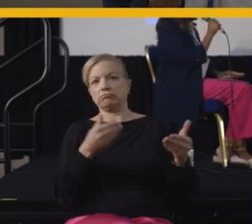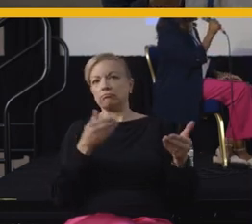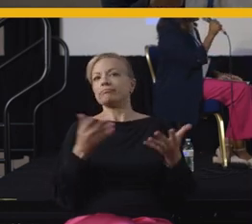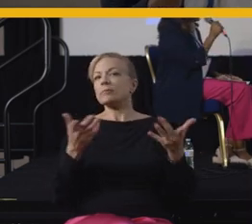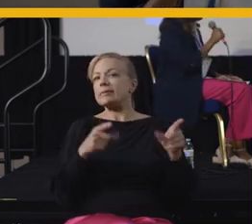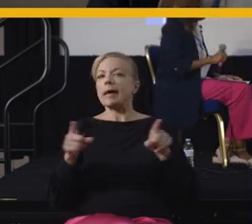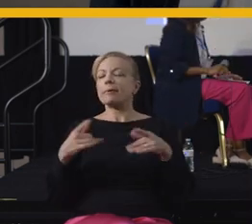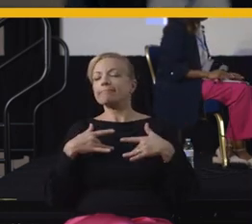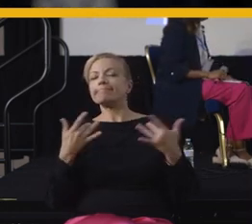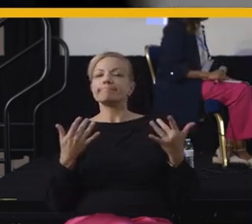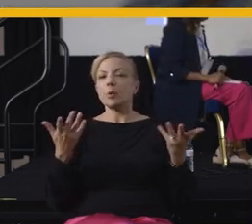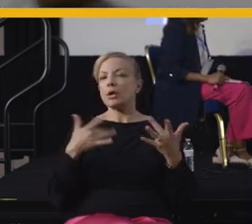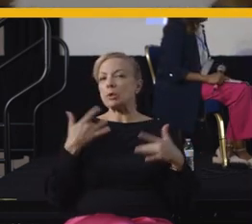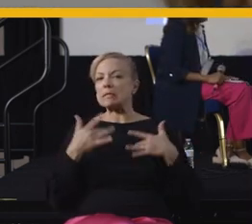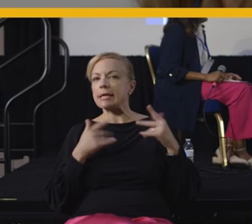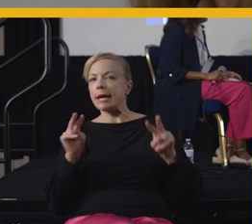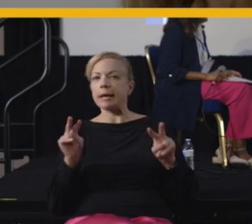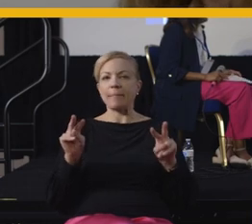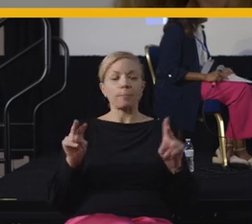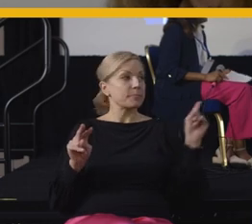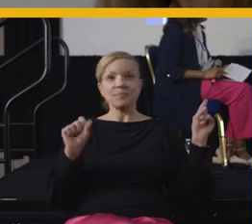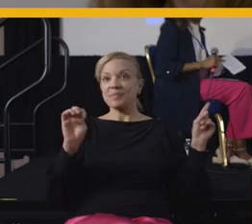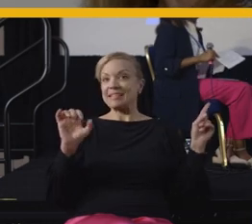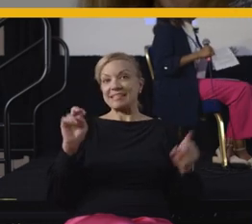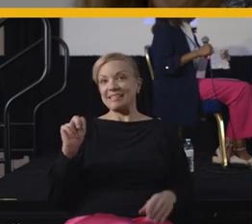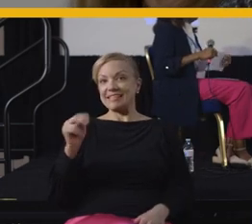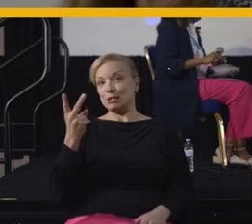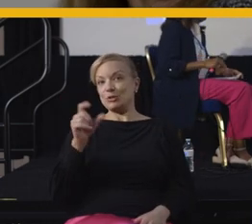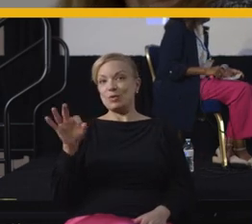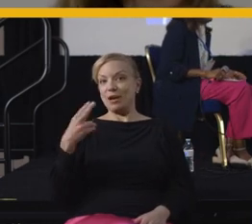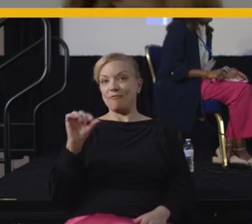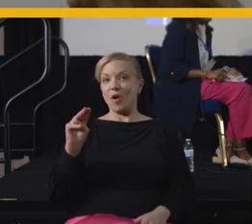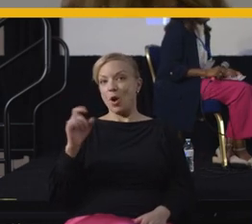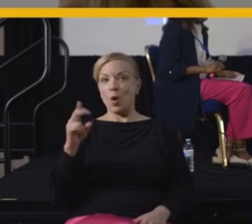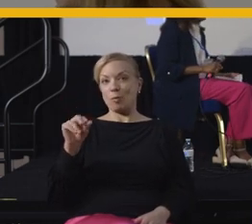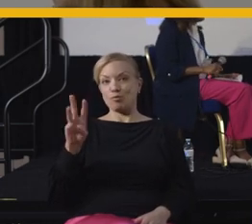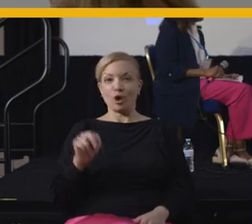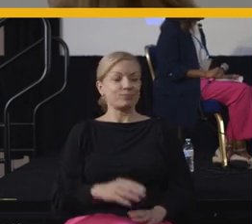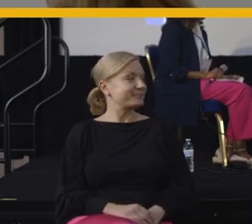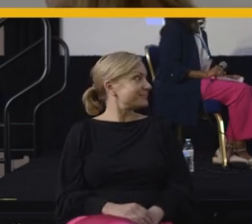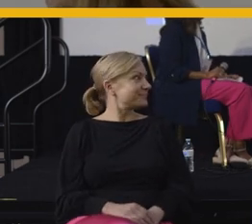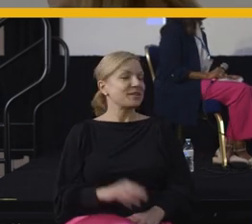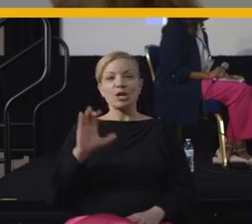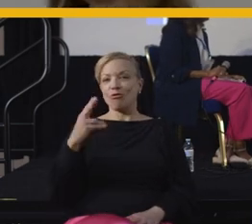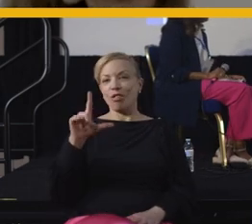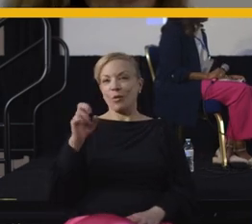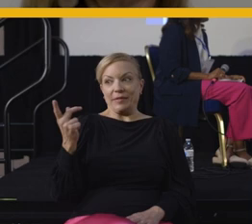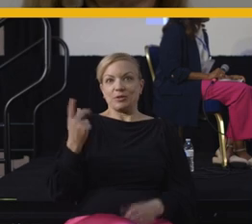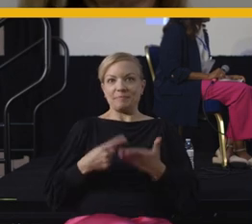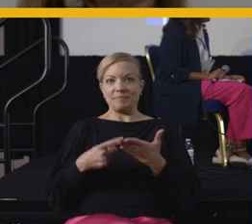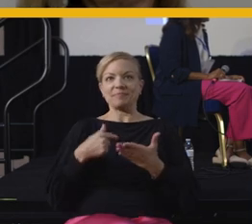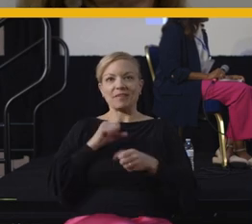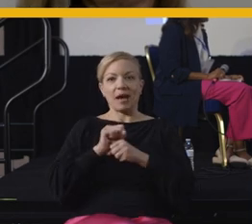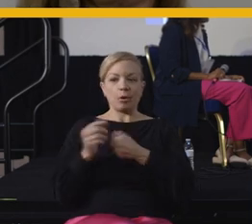what you're excited about? I am excited about season 2 of Homegrown. We're just talking about that with Chloë. But I